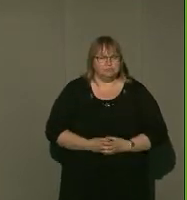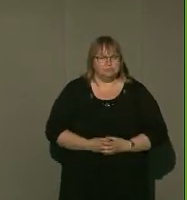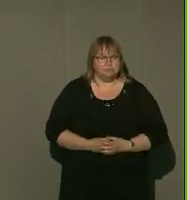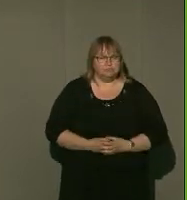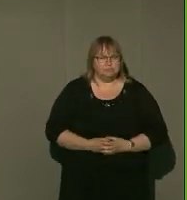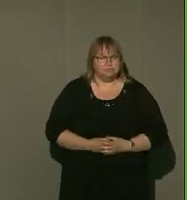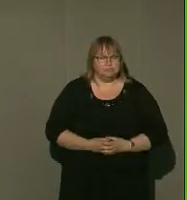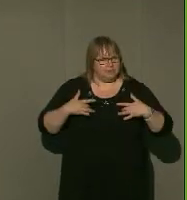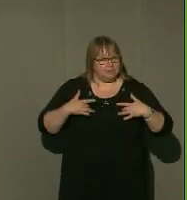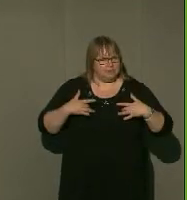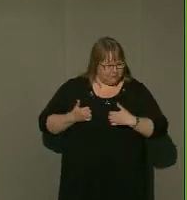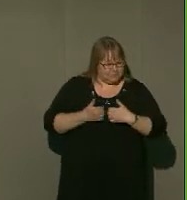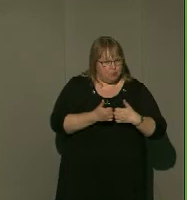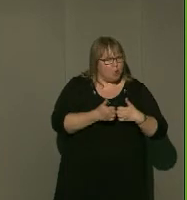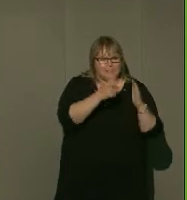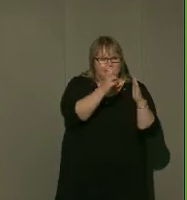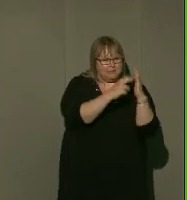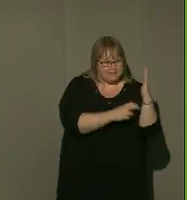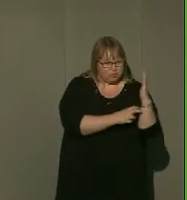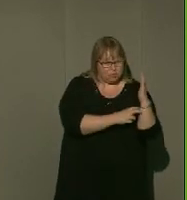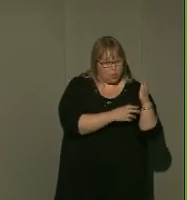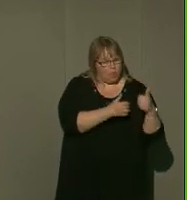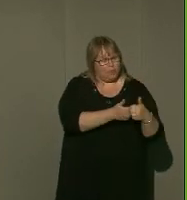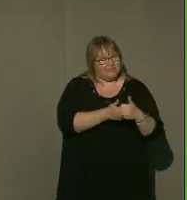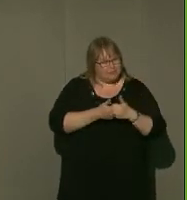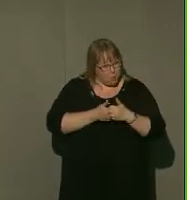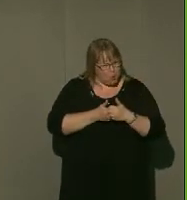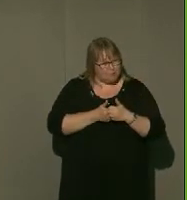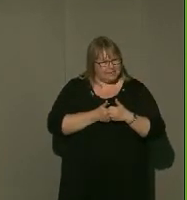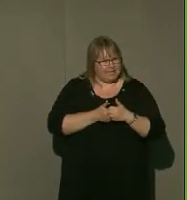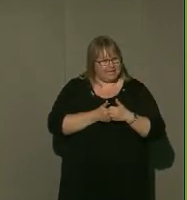we were supporting a petition, but we were just supporting a general